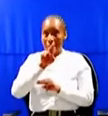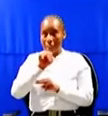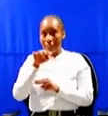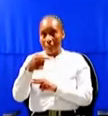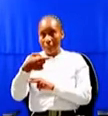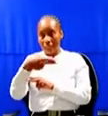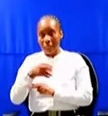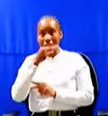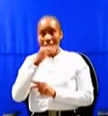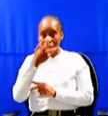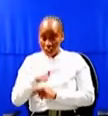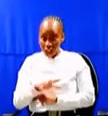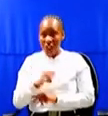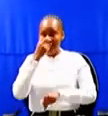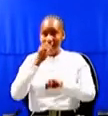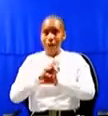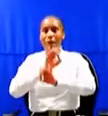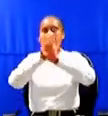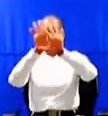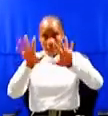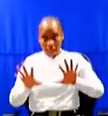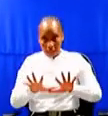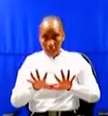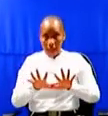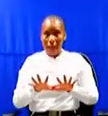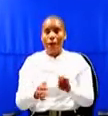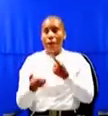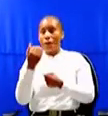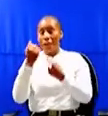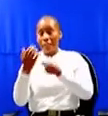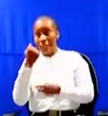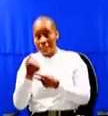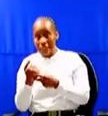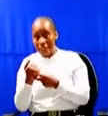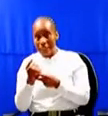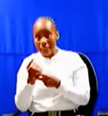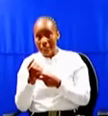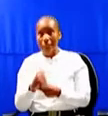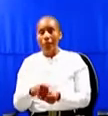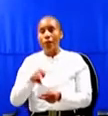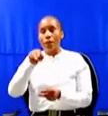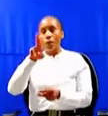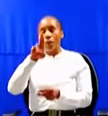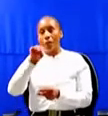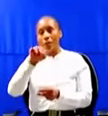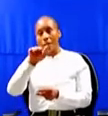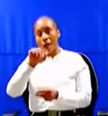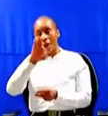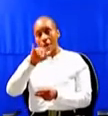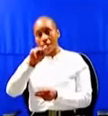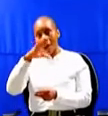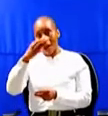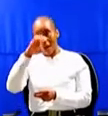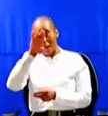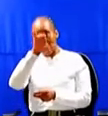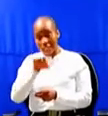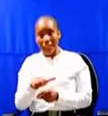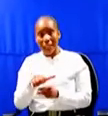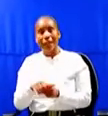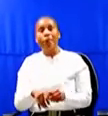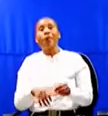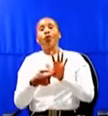it very clear its findings on the prima facie evidence of incompetence that stretched over 3